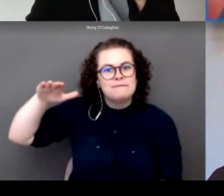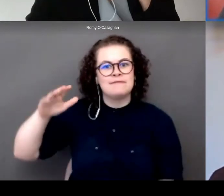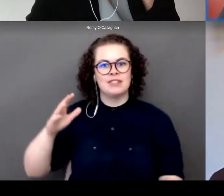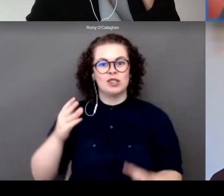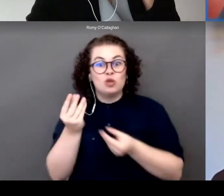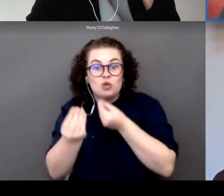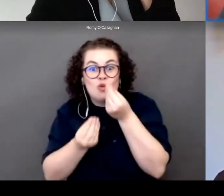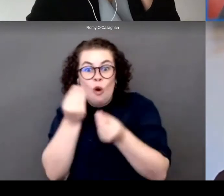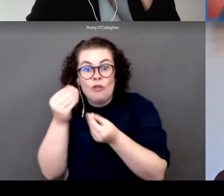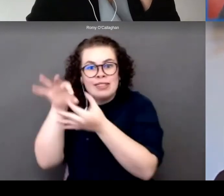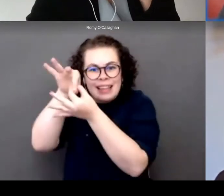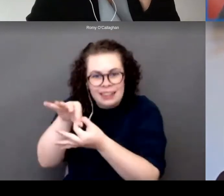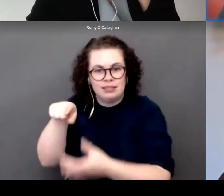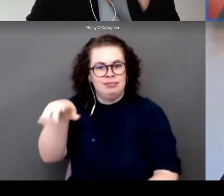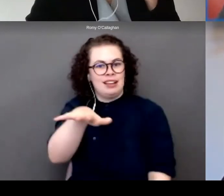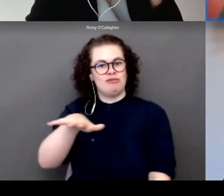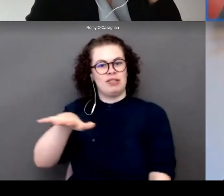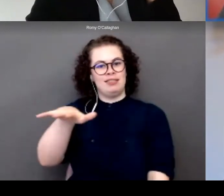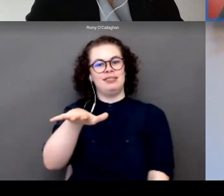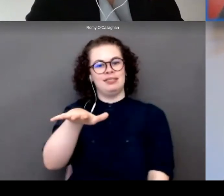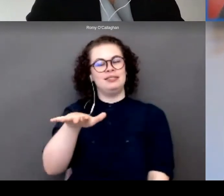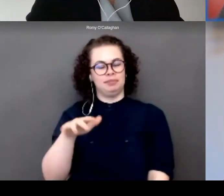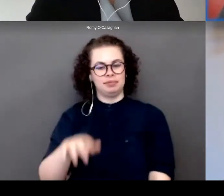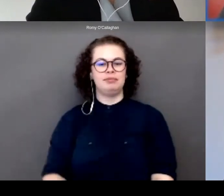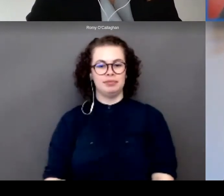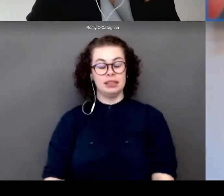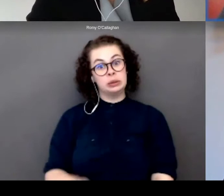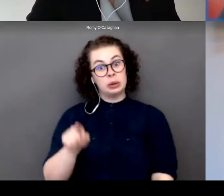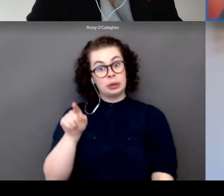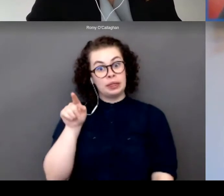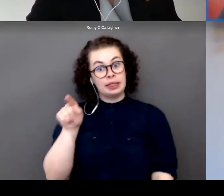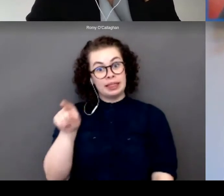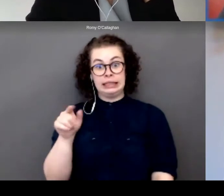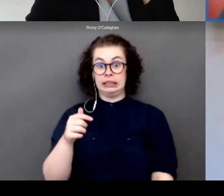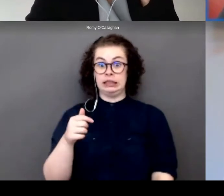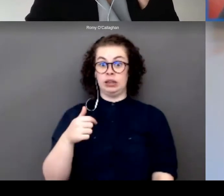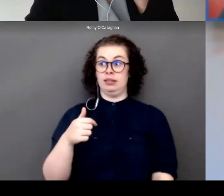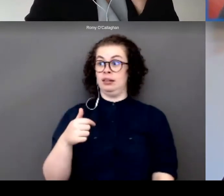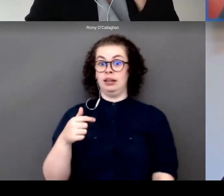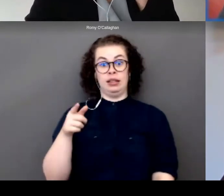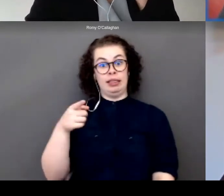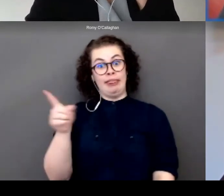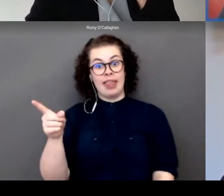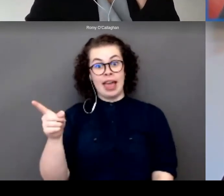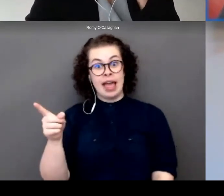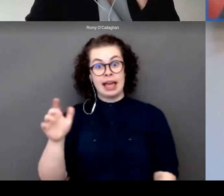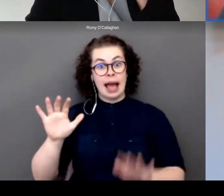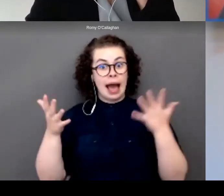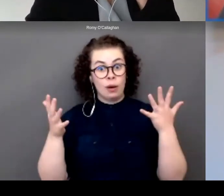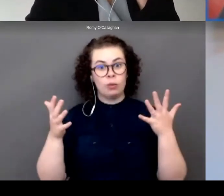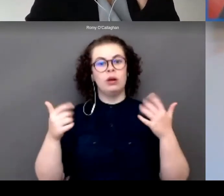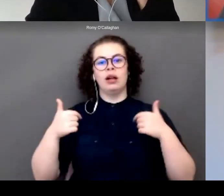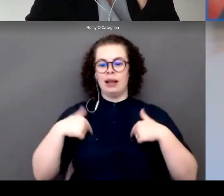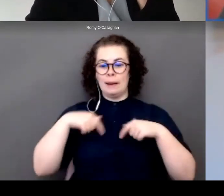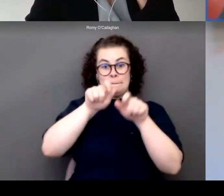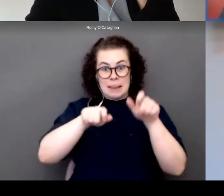the territory. So it was also in a participative way that we have found